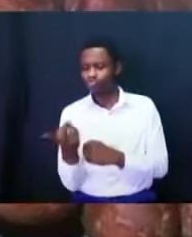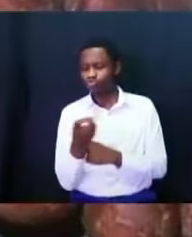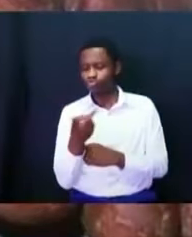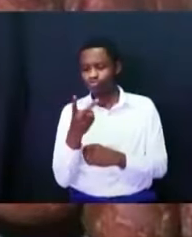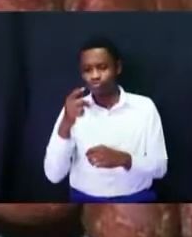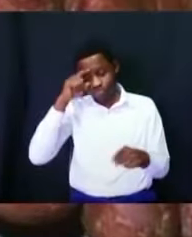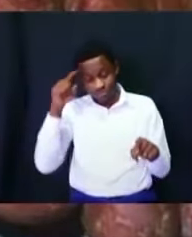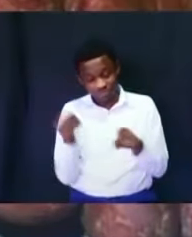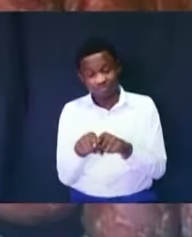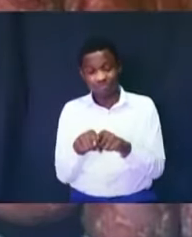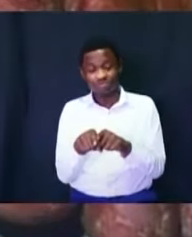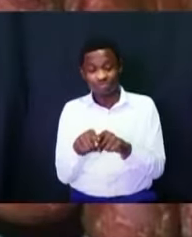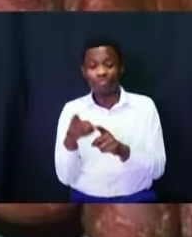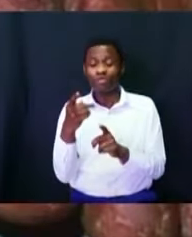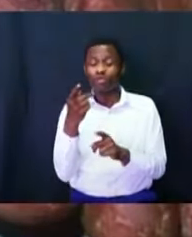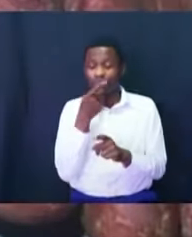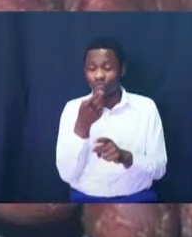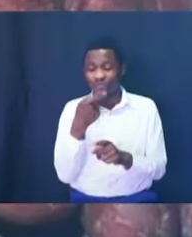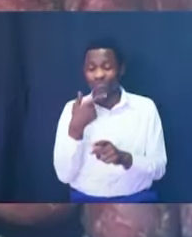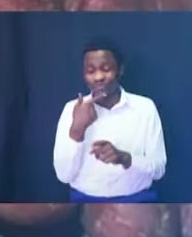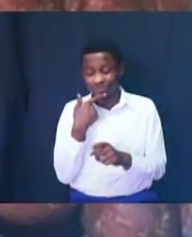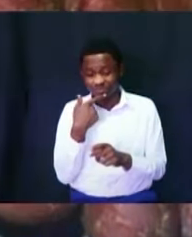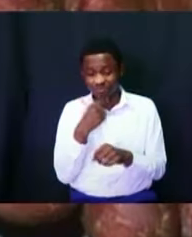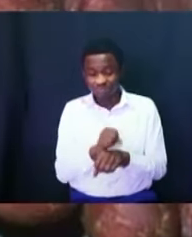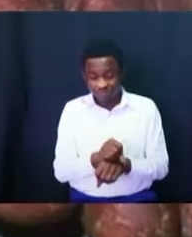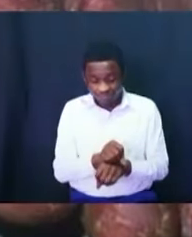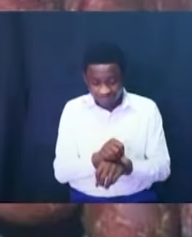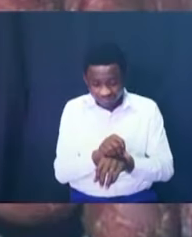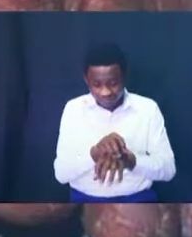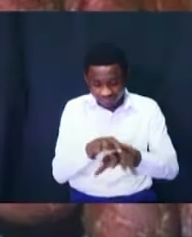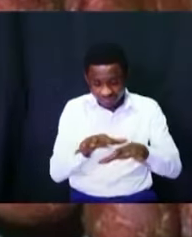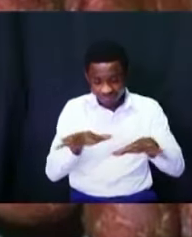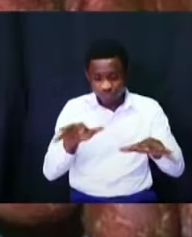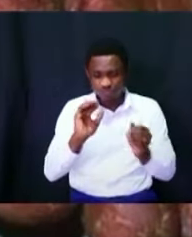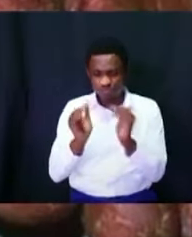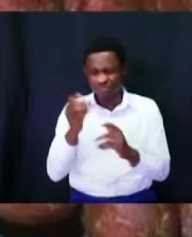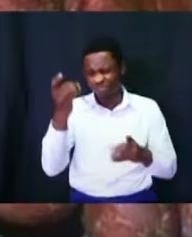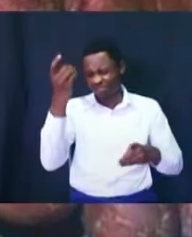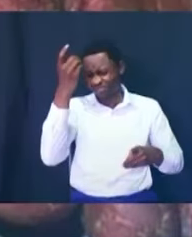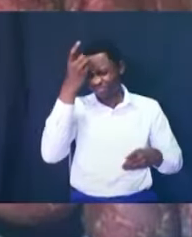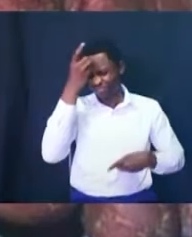Brothers according to Paul spreads like gang GRE